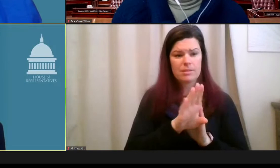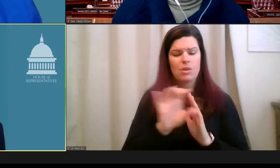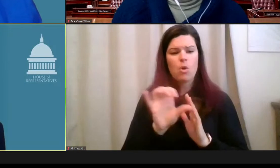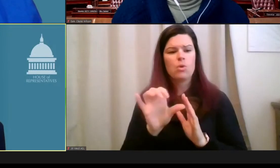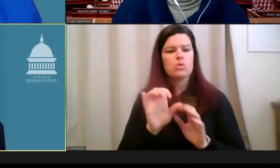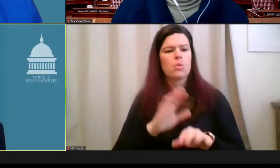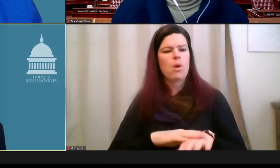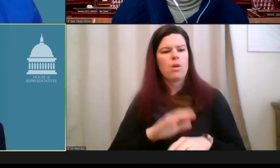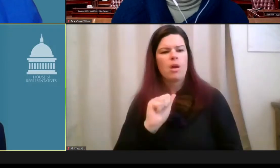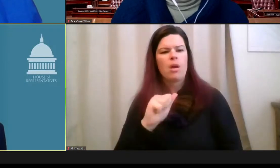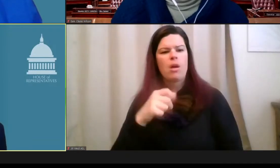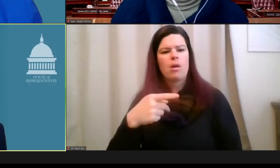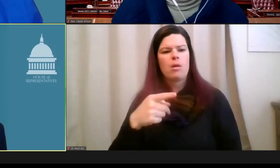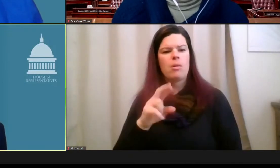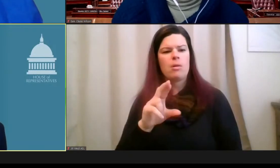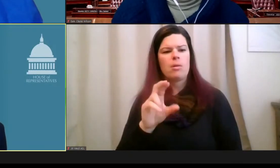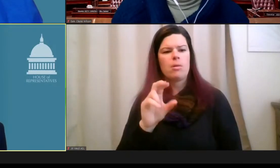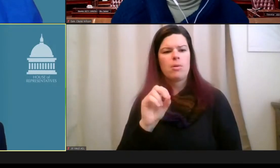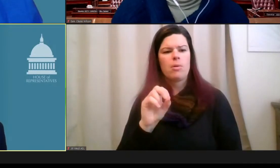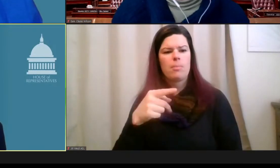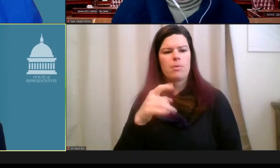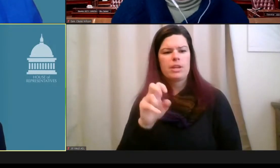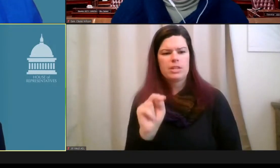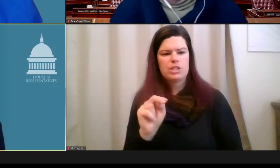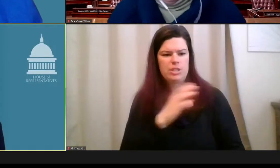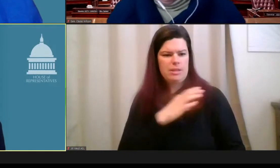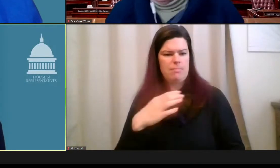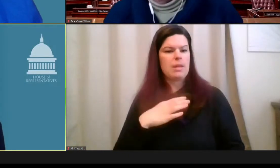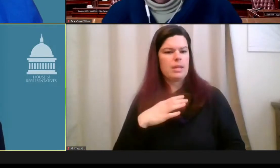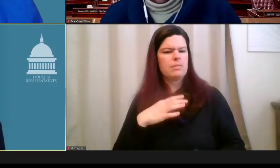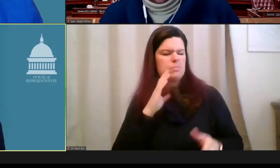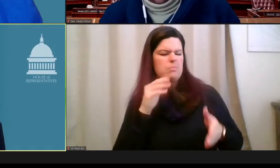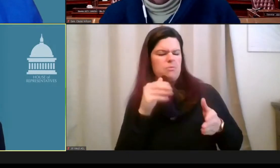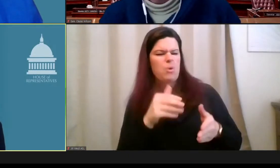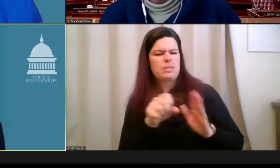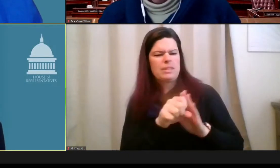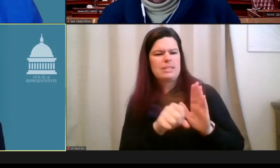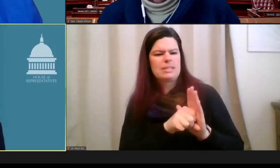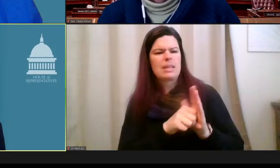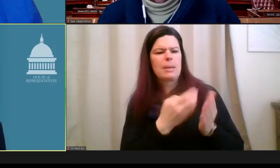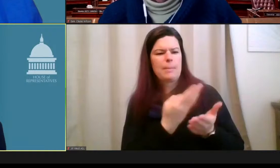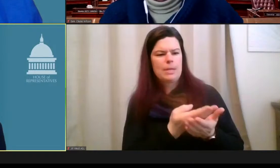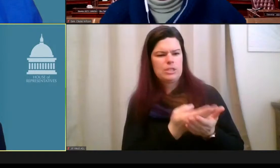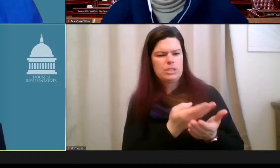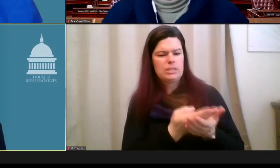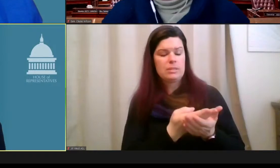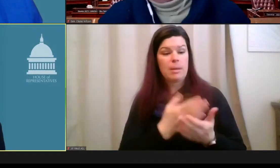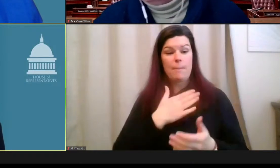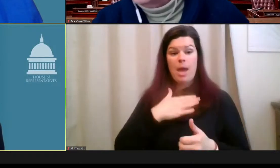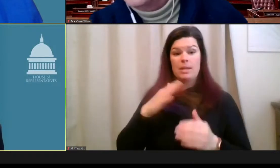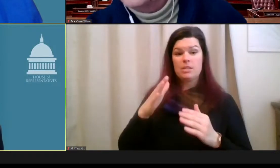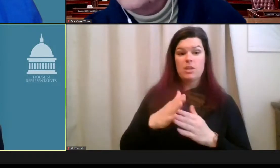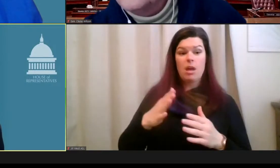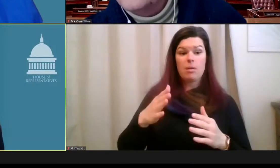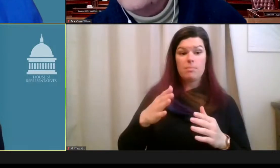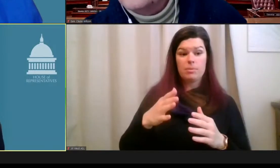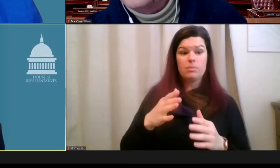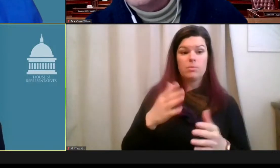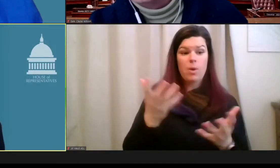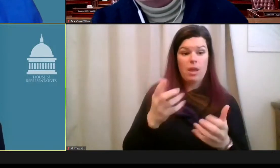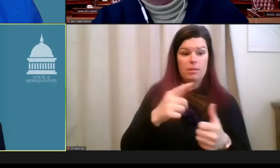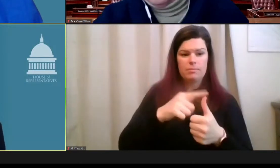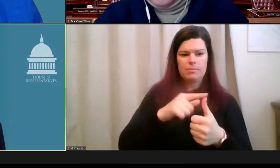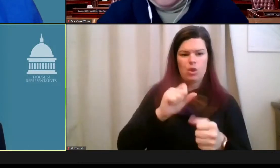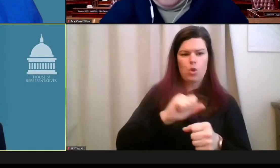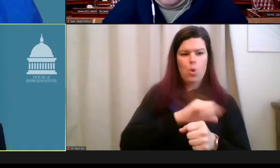look at our state budget. I'll just say my priorities this year are COVID, economic recovery,